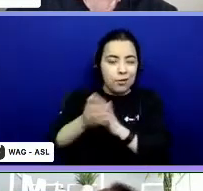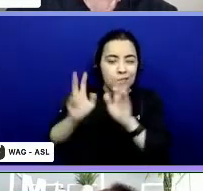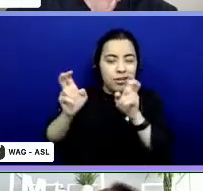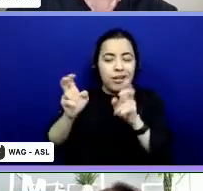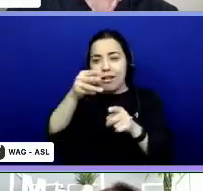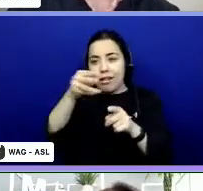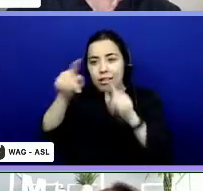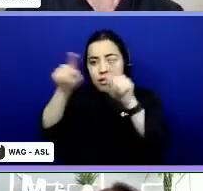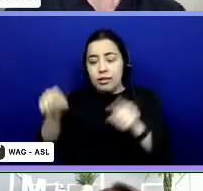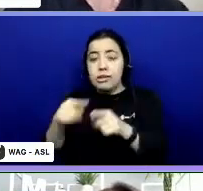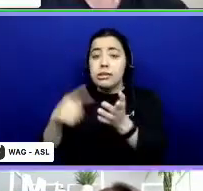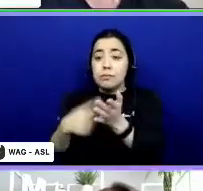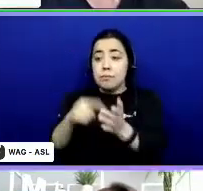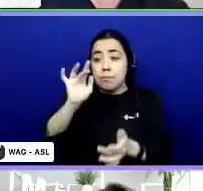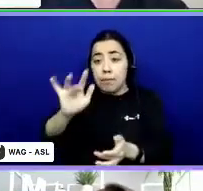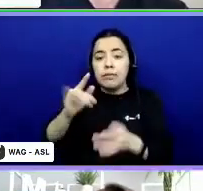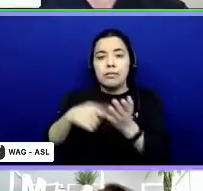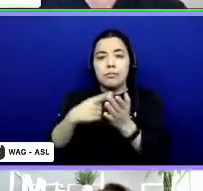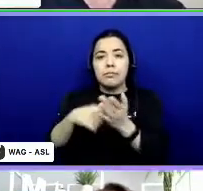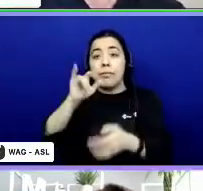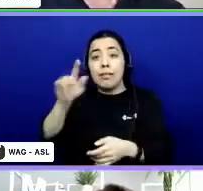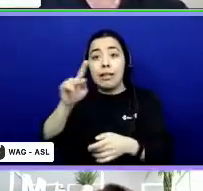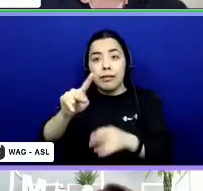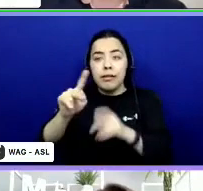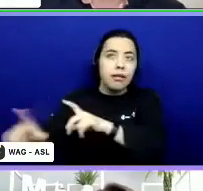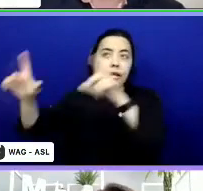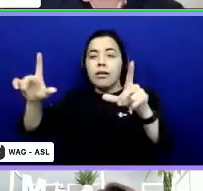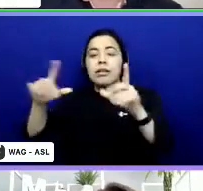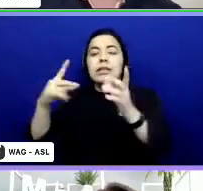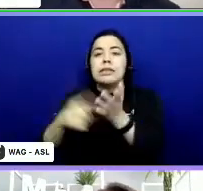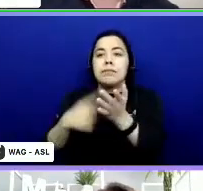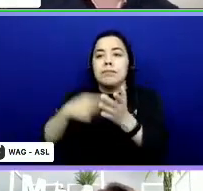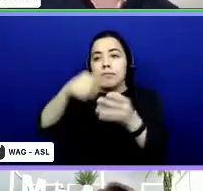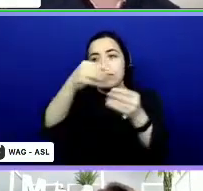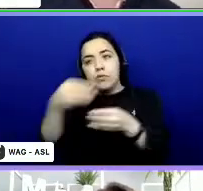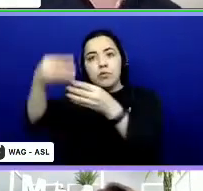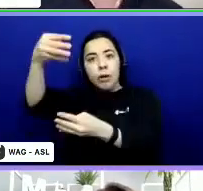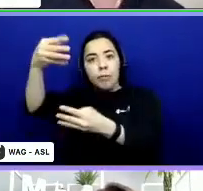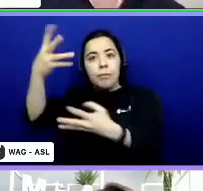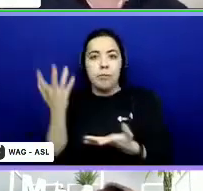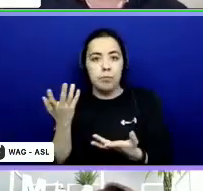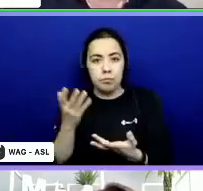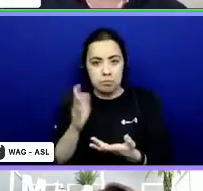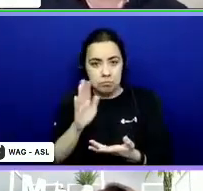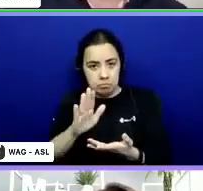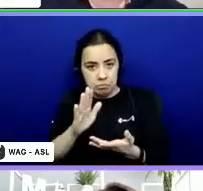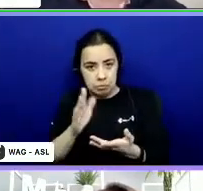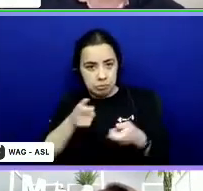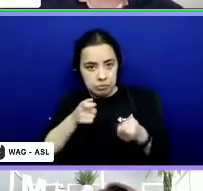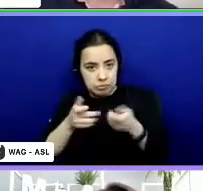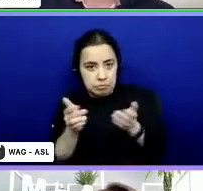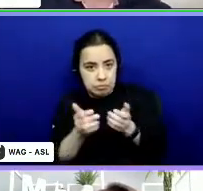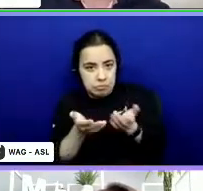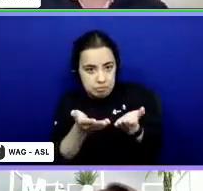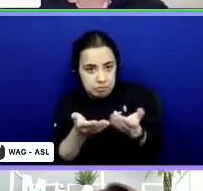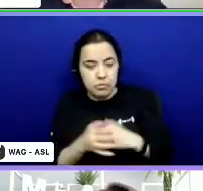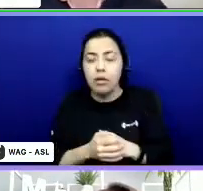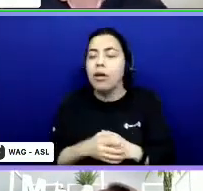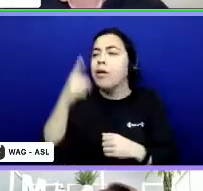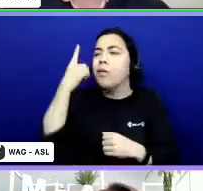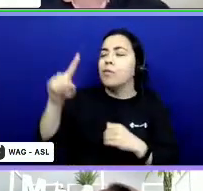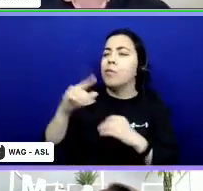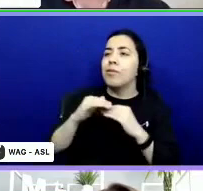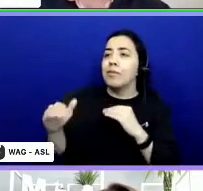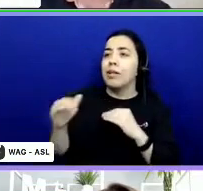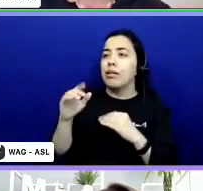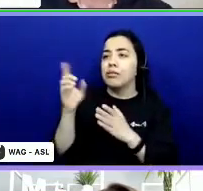expanders? I see. So for the flat design, I think it would depend very much on how